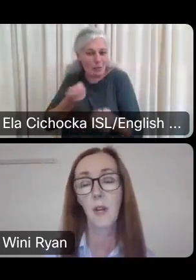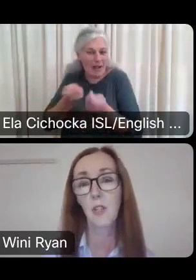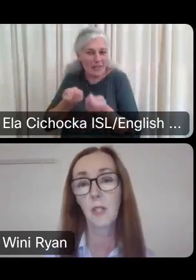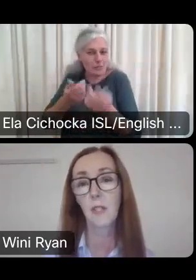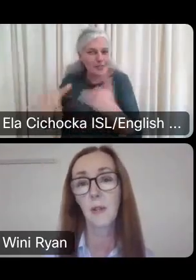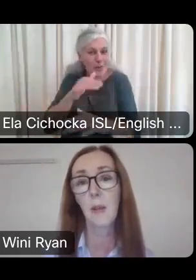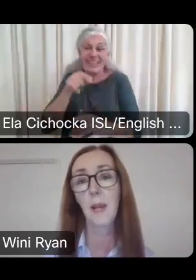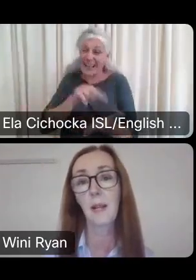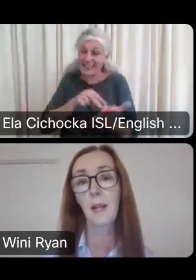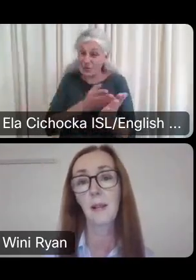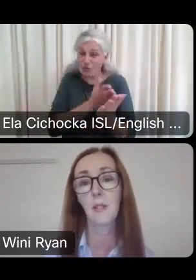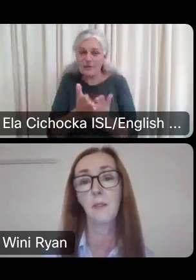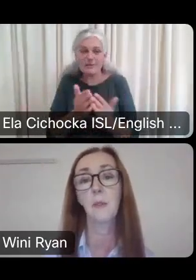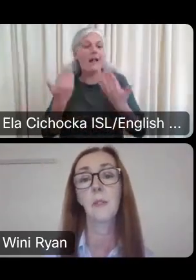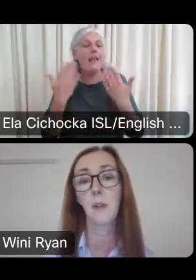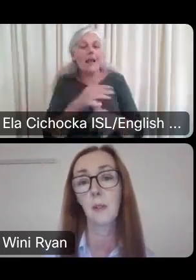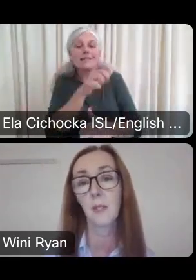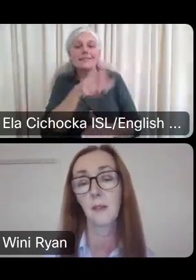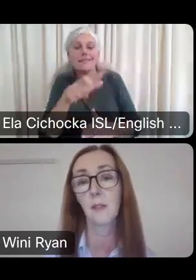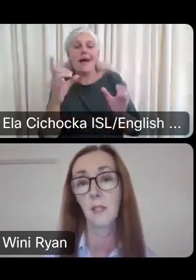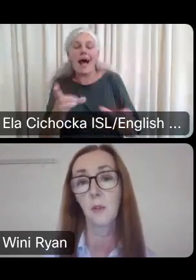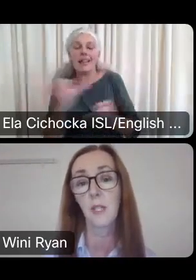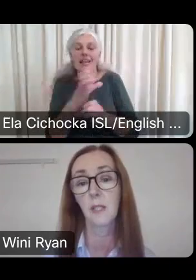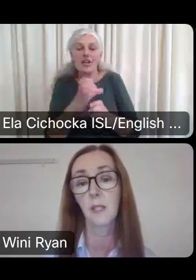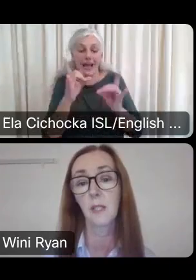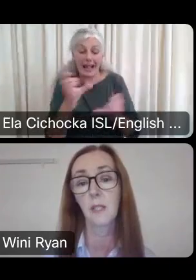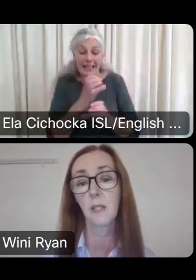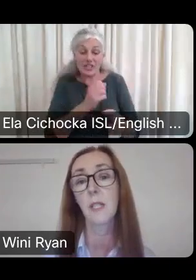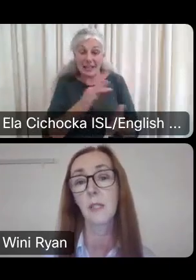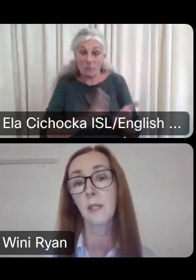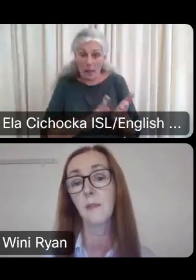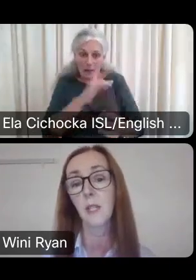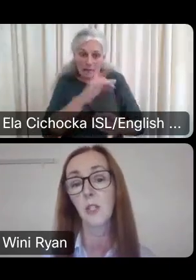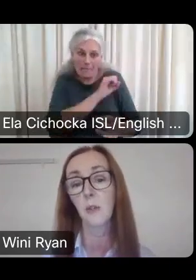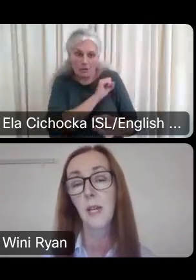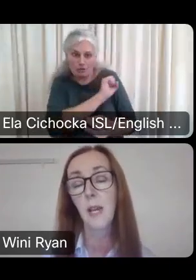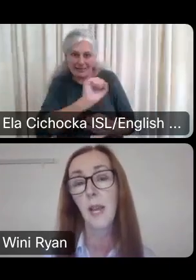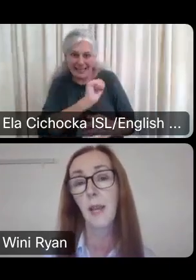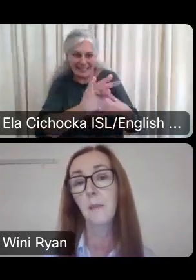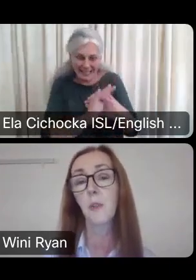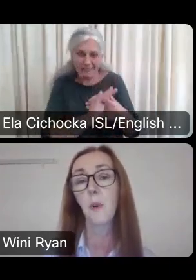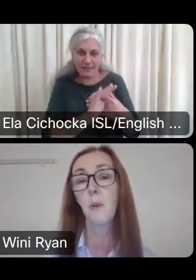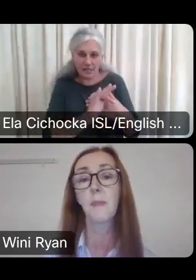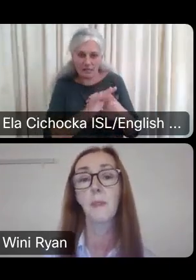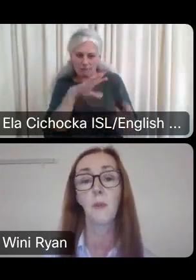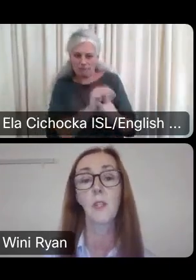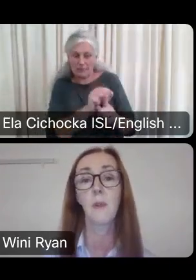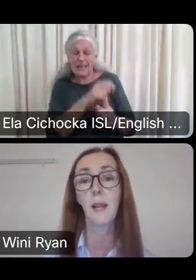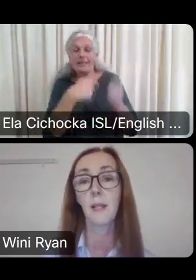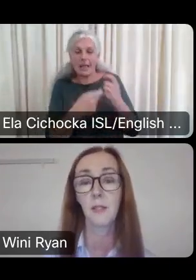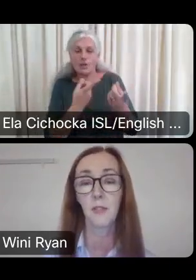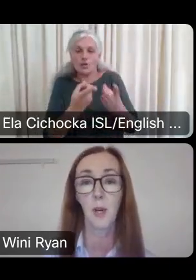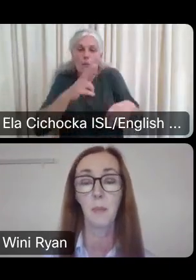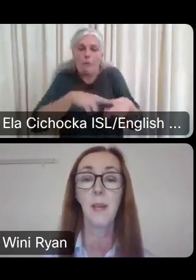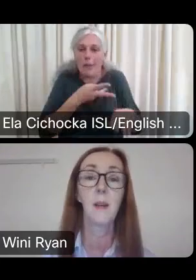a strategy to enable healthcare staff to assert themselves in situations where there's a patient safety issue. So rather than going